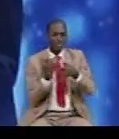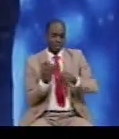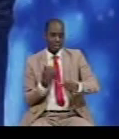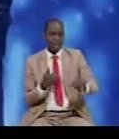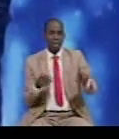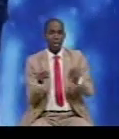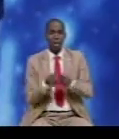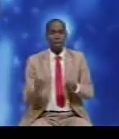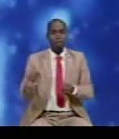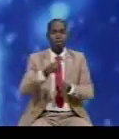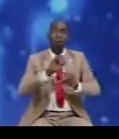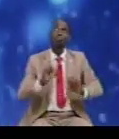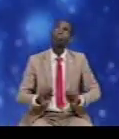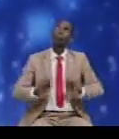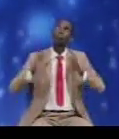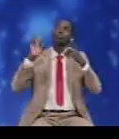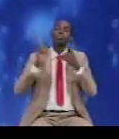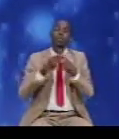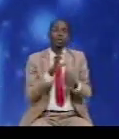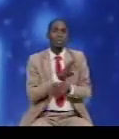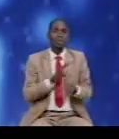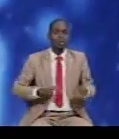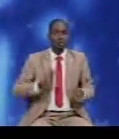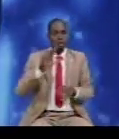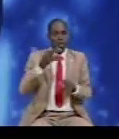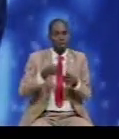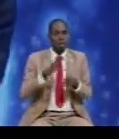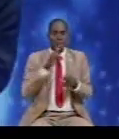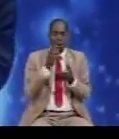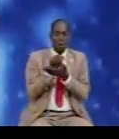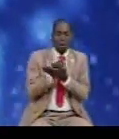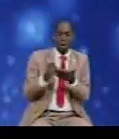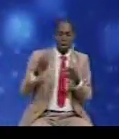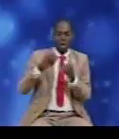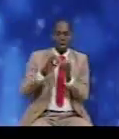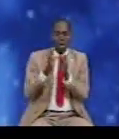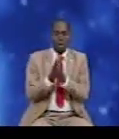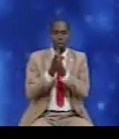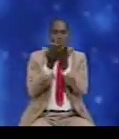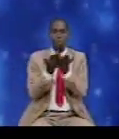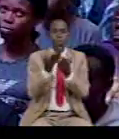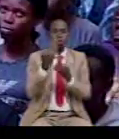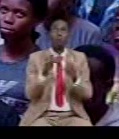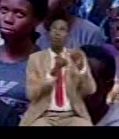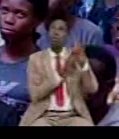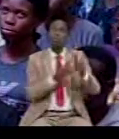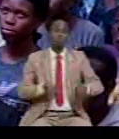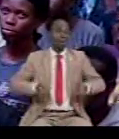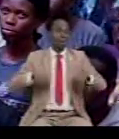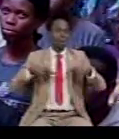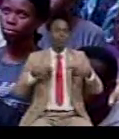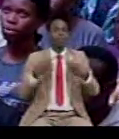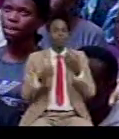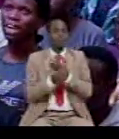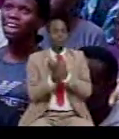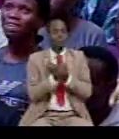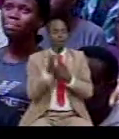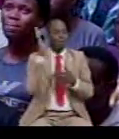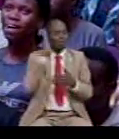lives to the Lord and our names are written in the book of life, danger will pass over